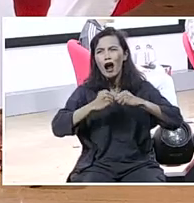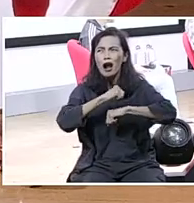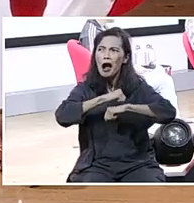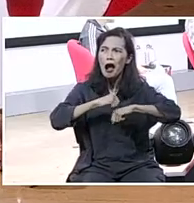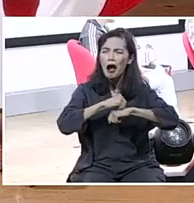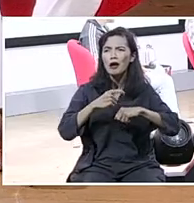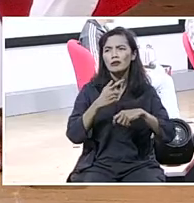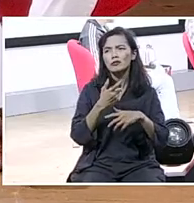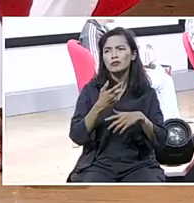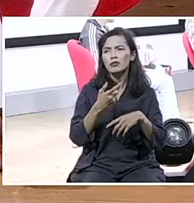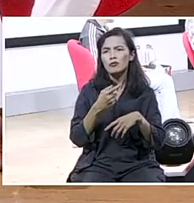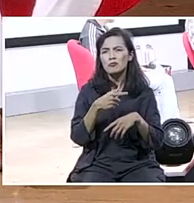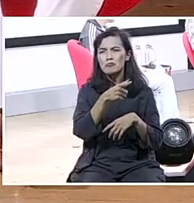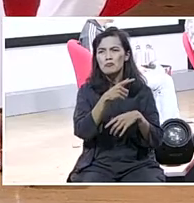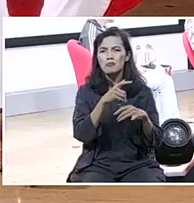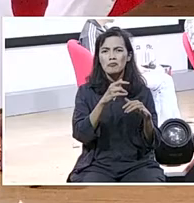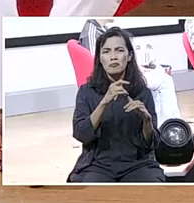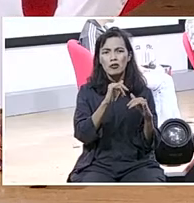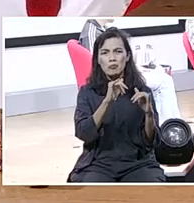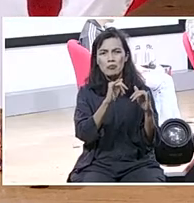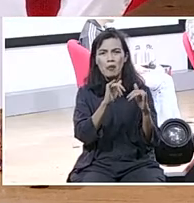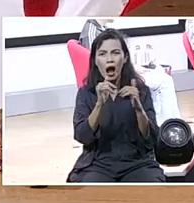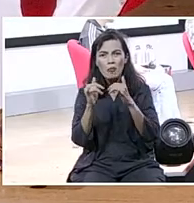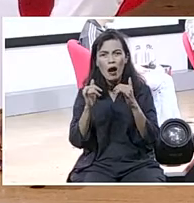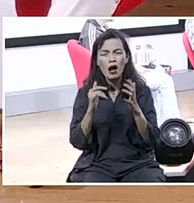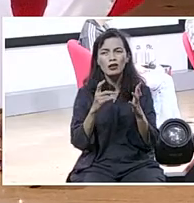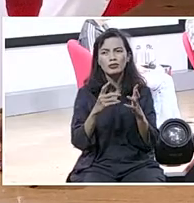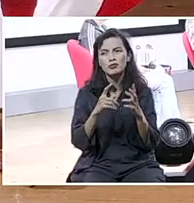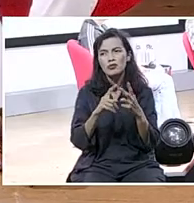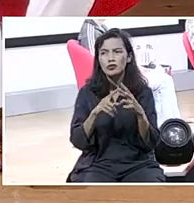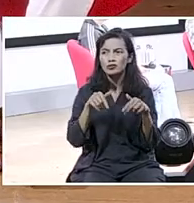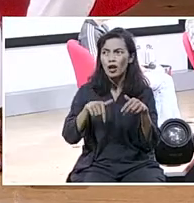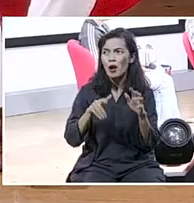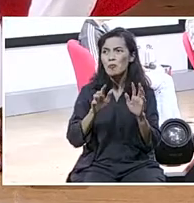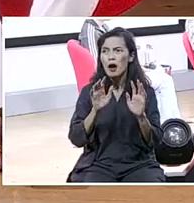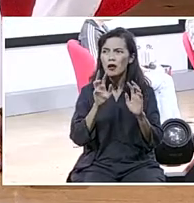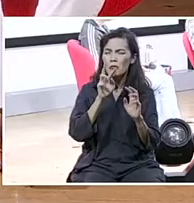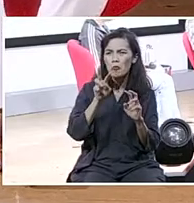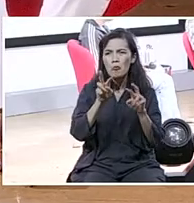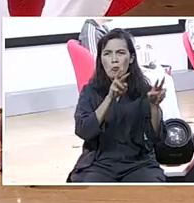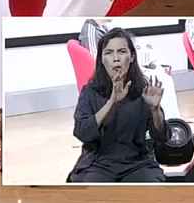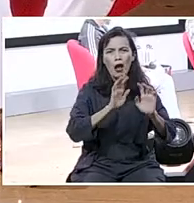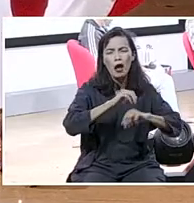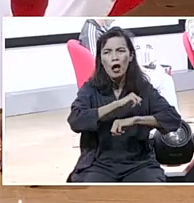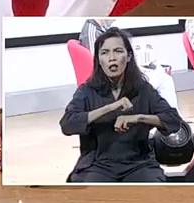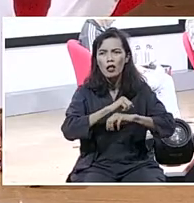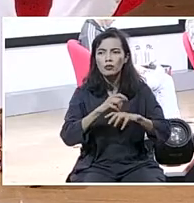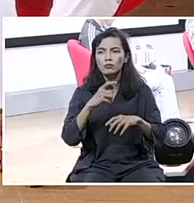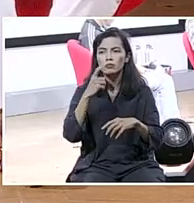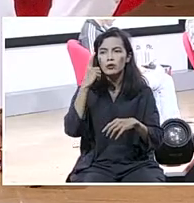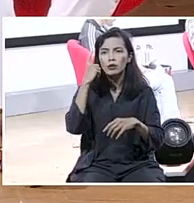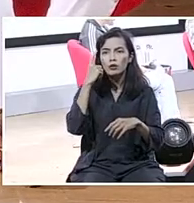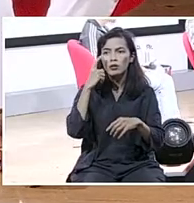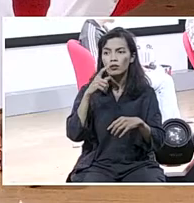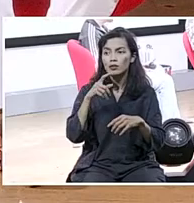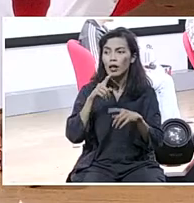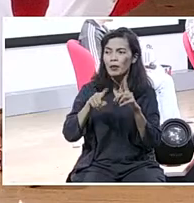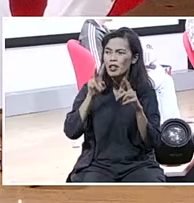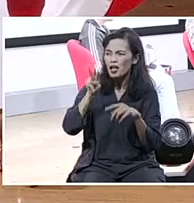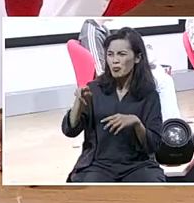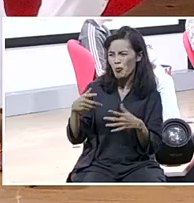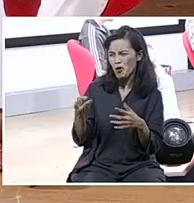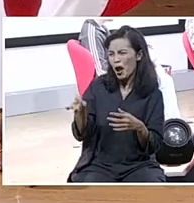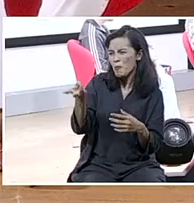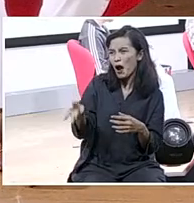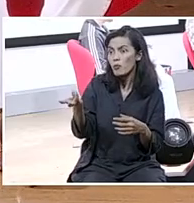you know, you see people playing games, you see people shooting all these threes now, and you don't really think about all of the work that people put into play.